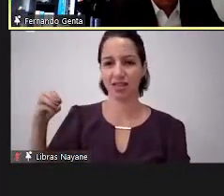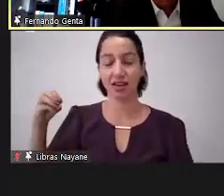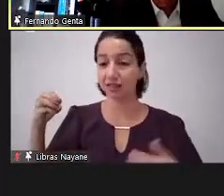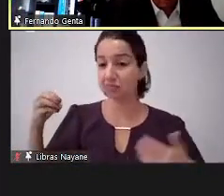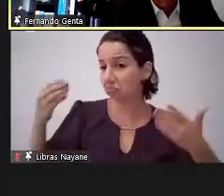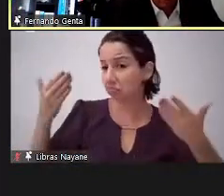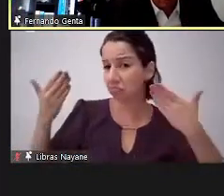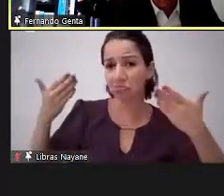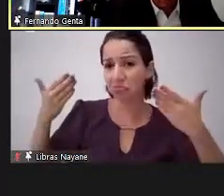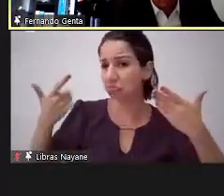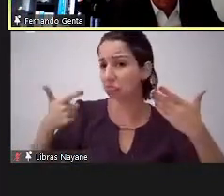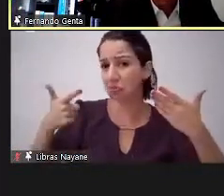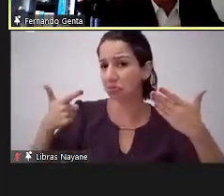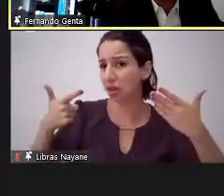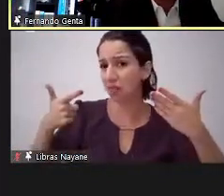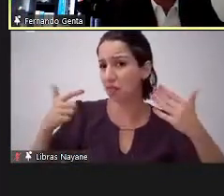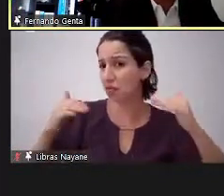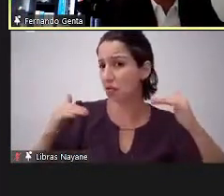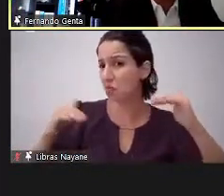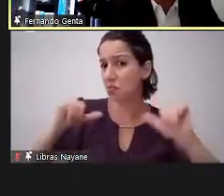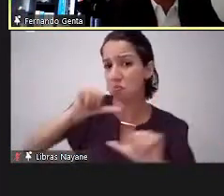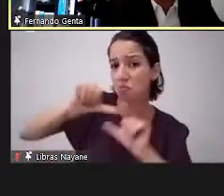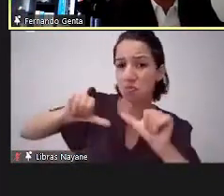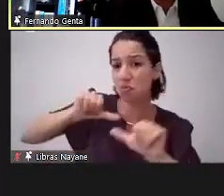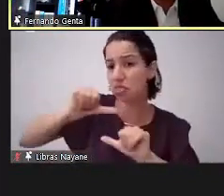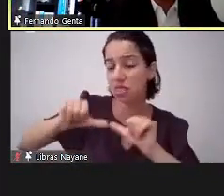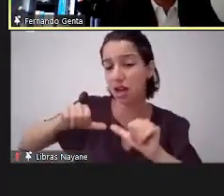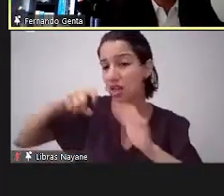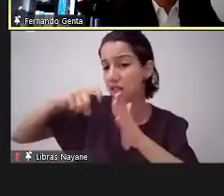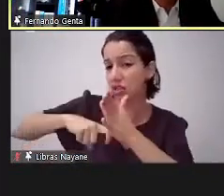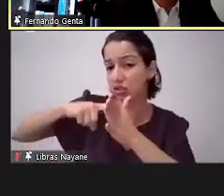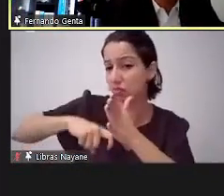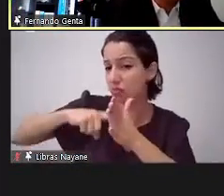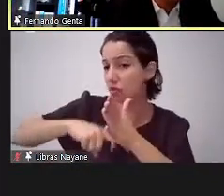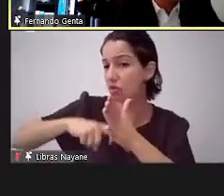80%. There was not a change in